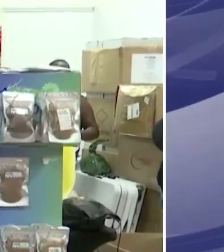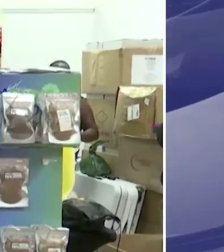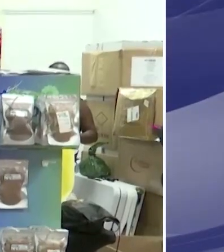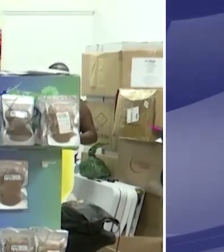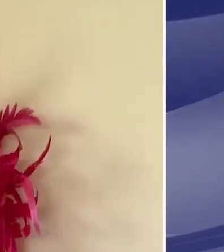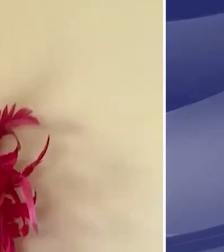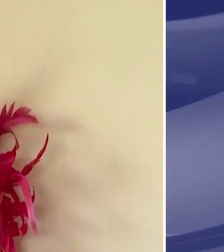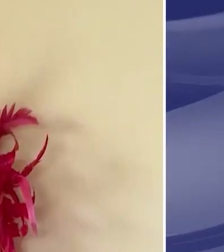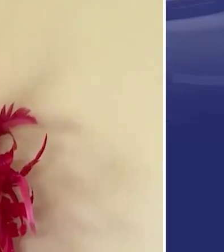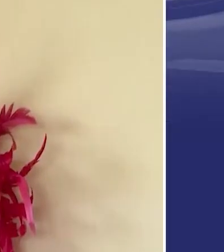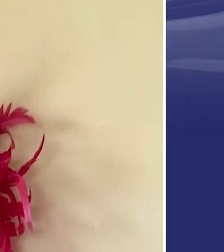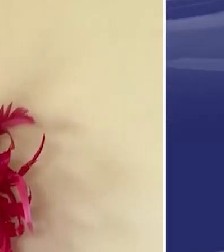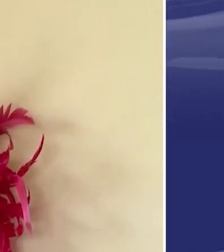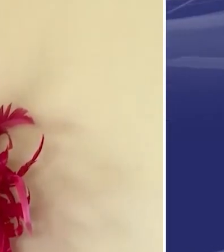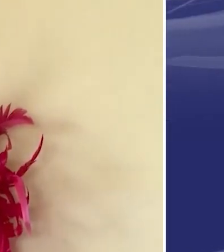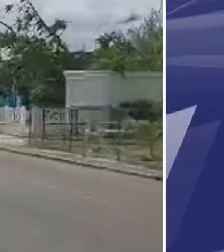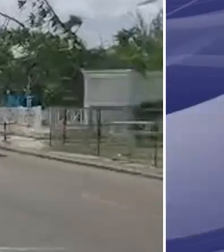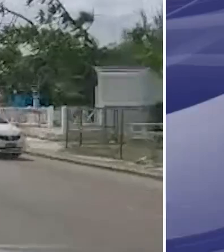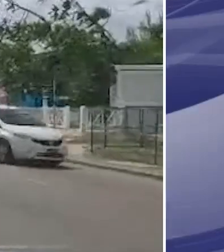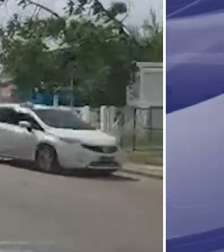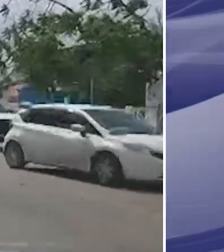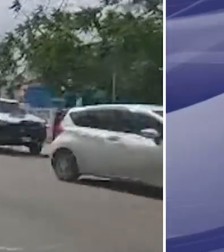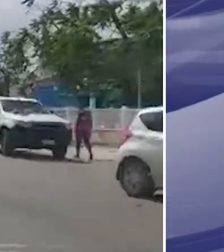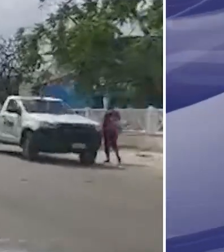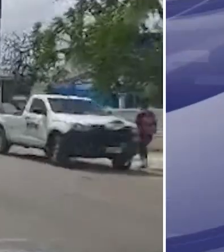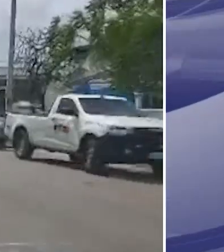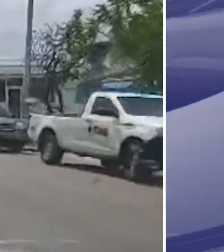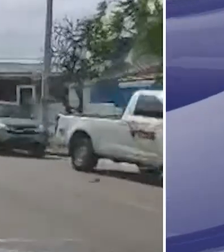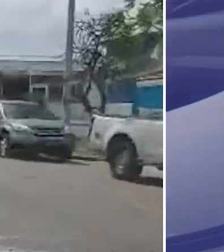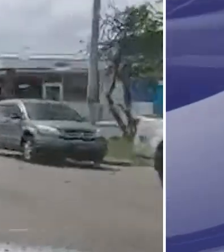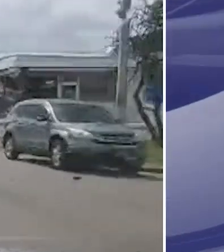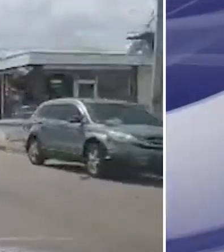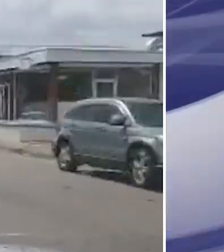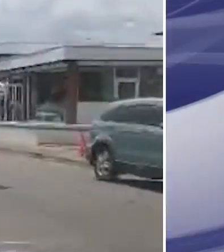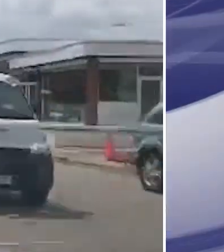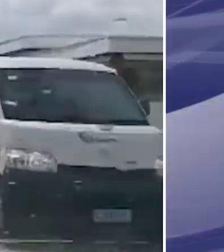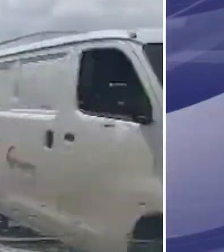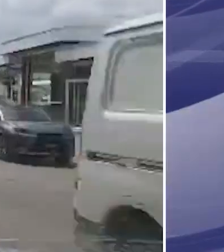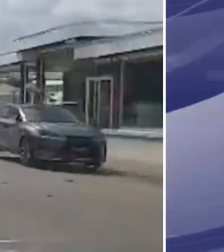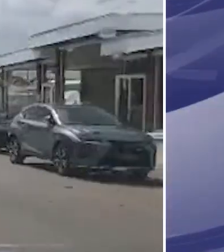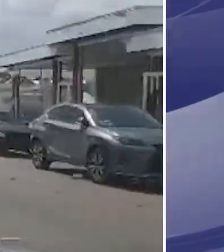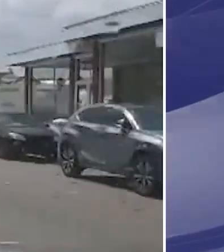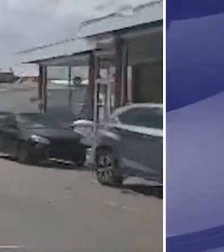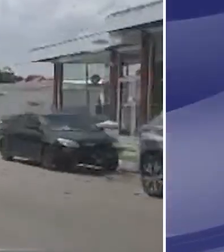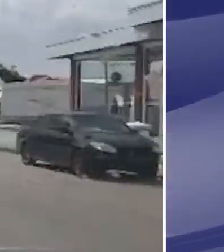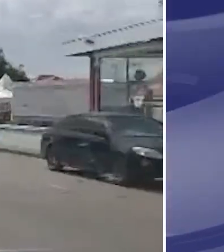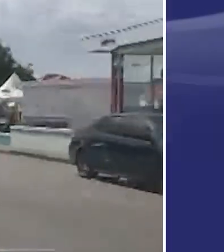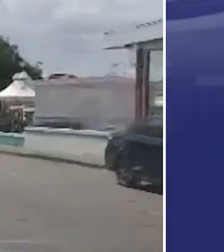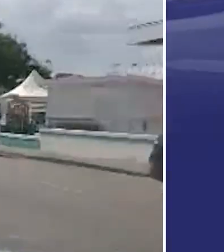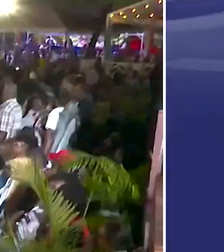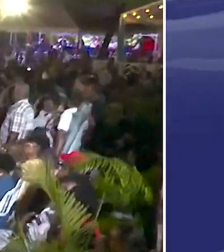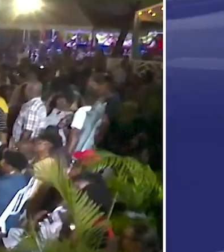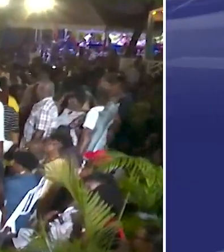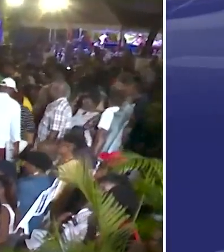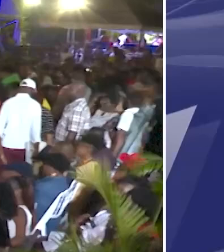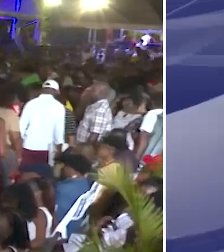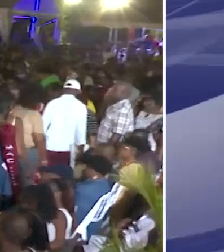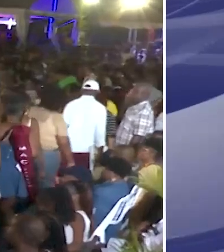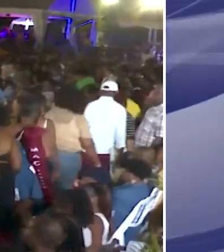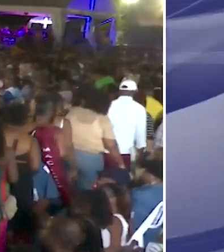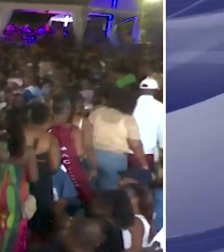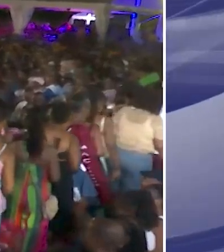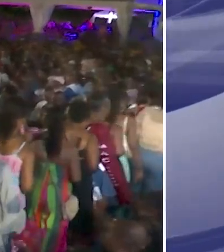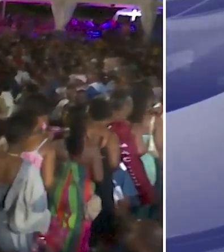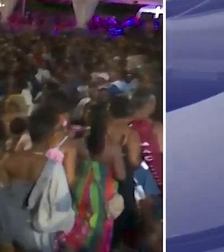In the news tonight, costume bands and roadside vendors ready for the thousands of Grand Kadooment revellers tomorrow. The